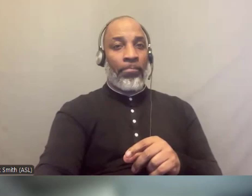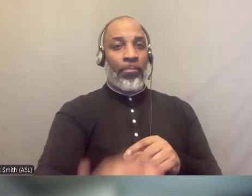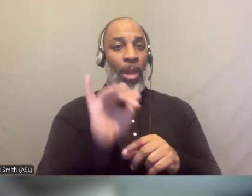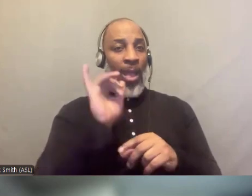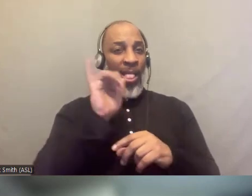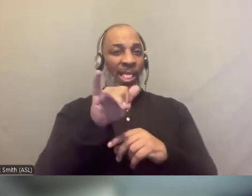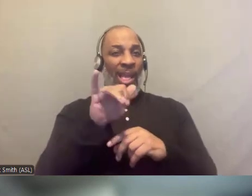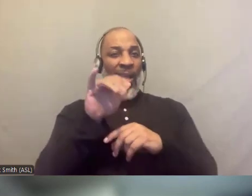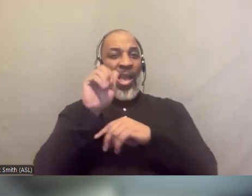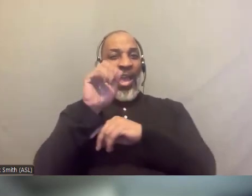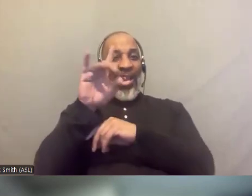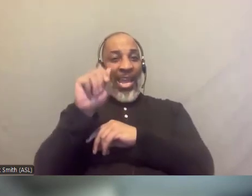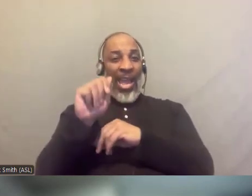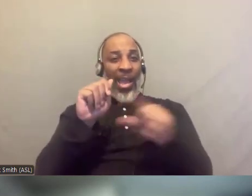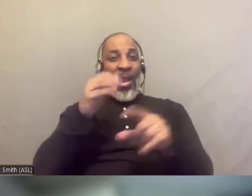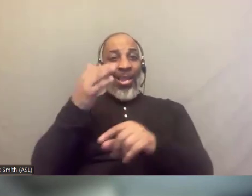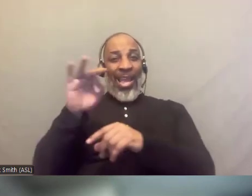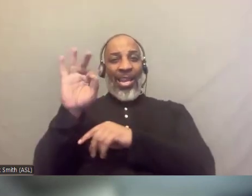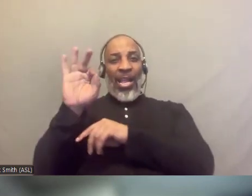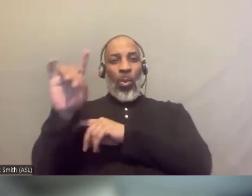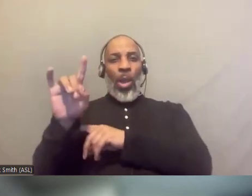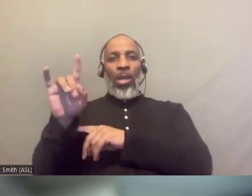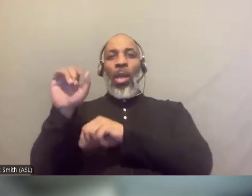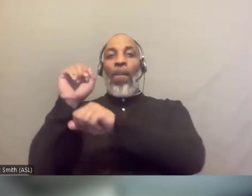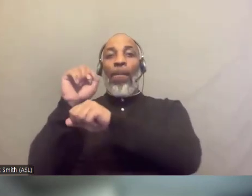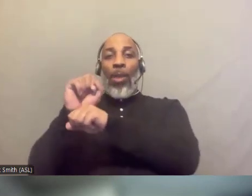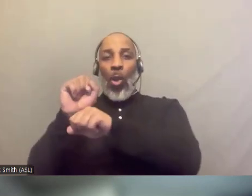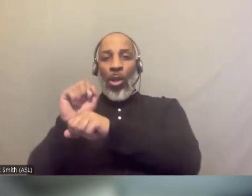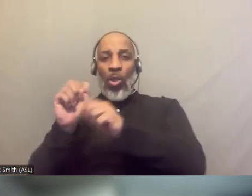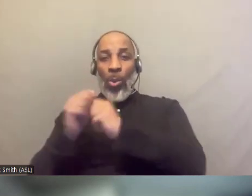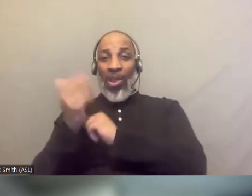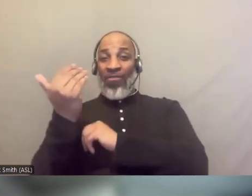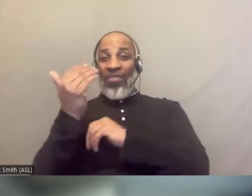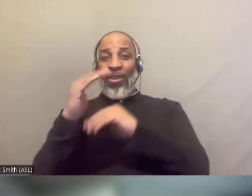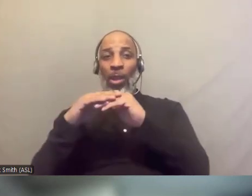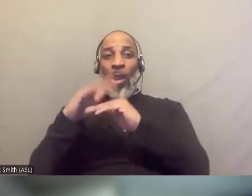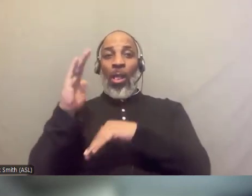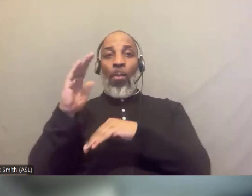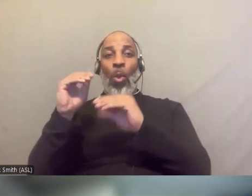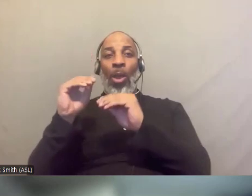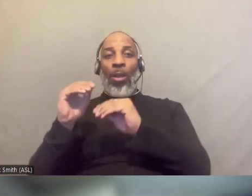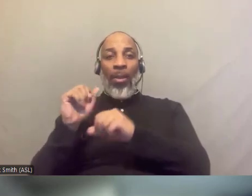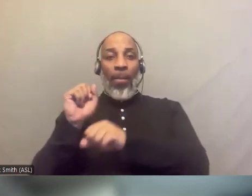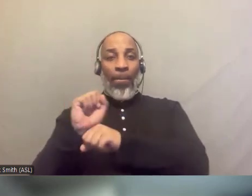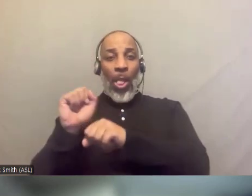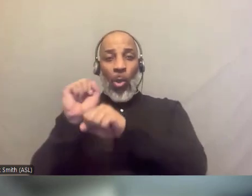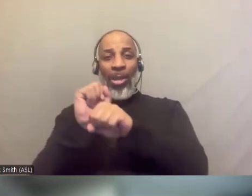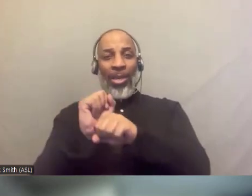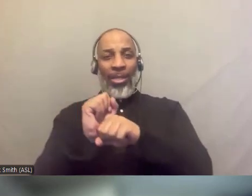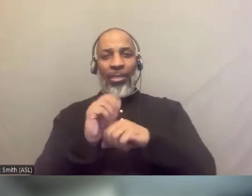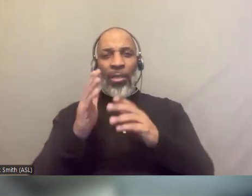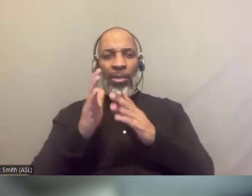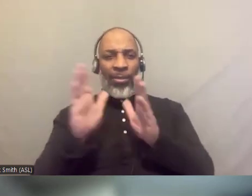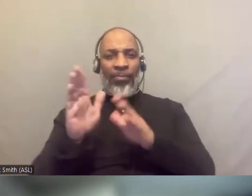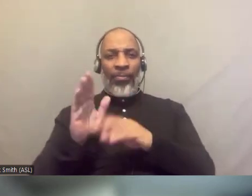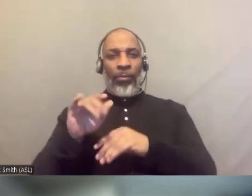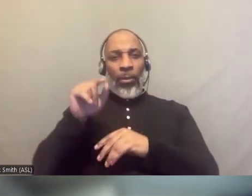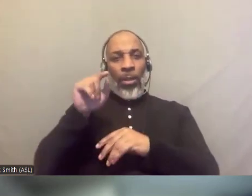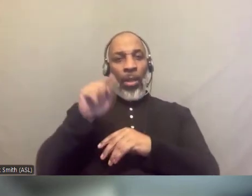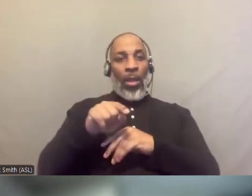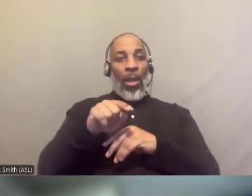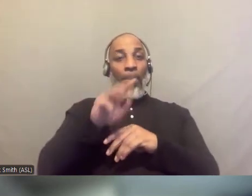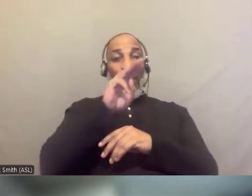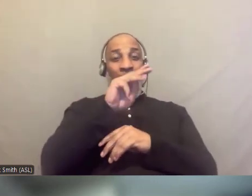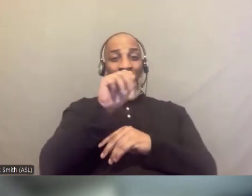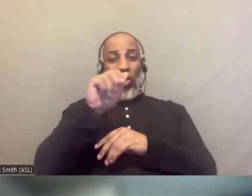and applies to employers with 15 or more employees. In Massachusetts and the Commonwealth, General Laws 151B, Section